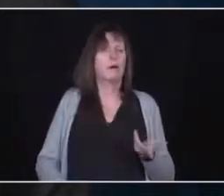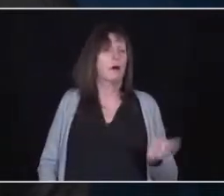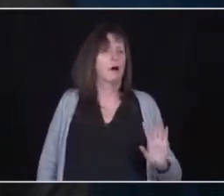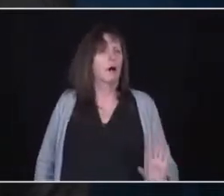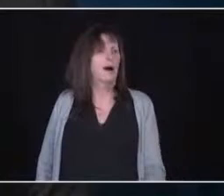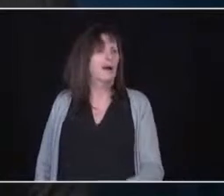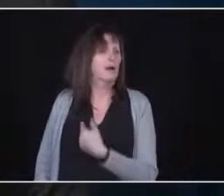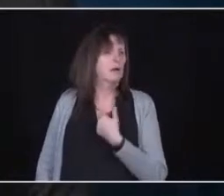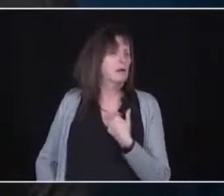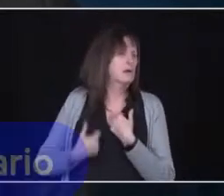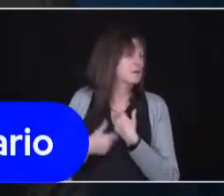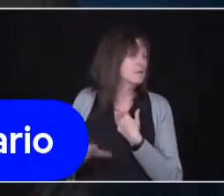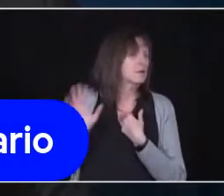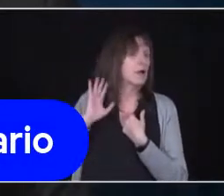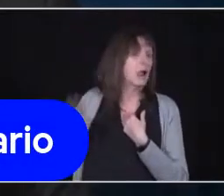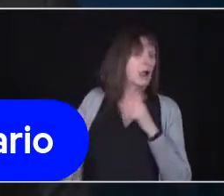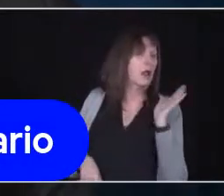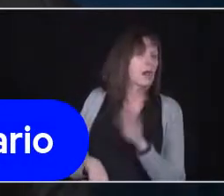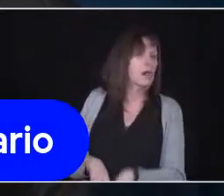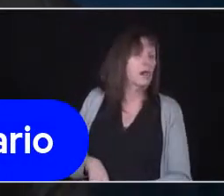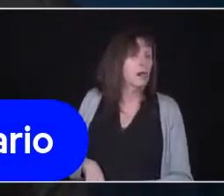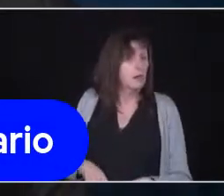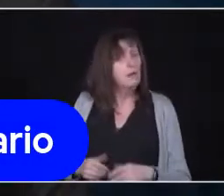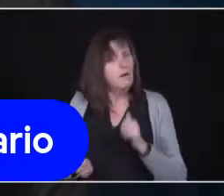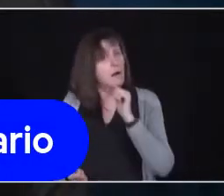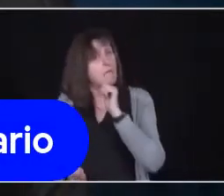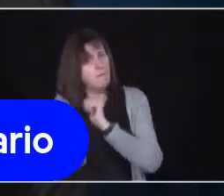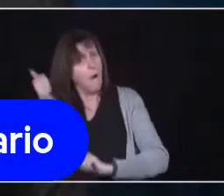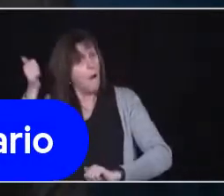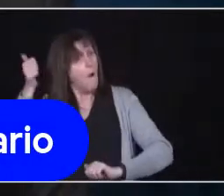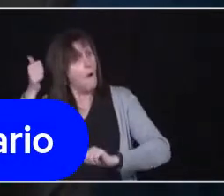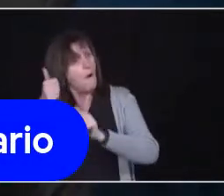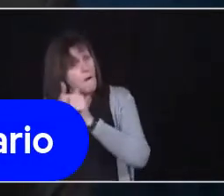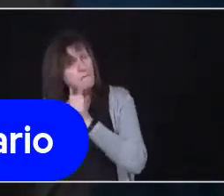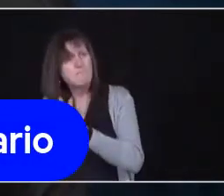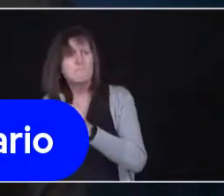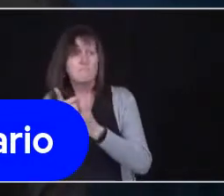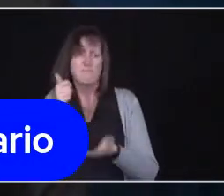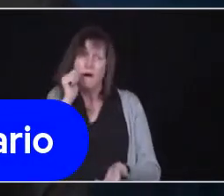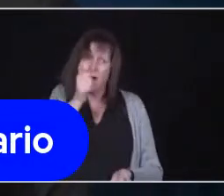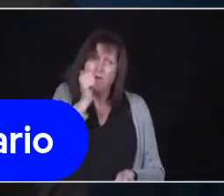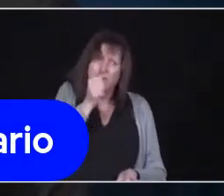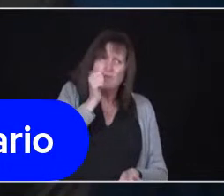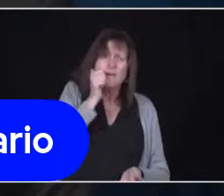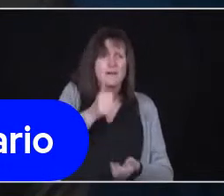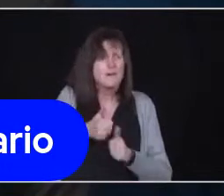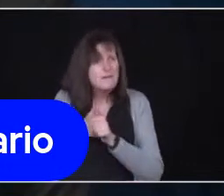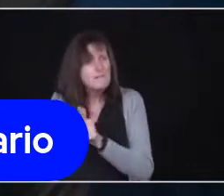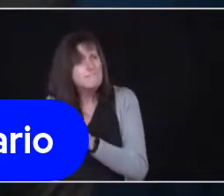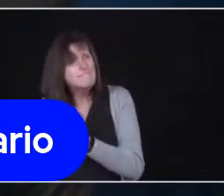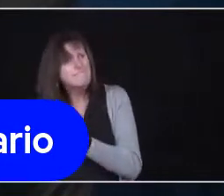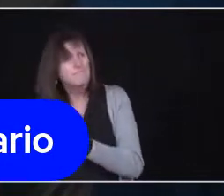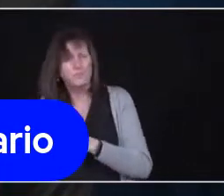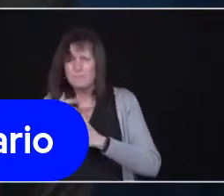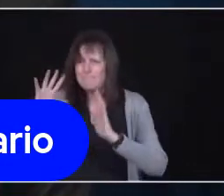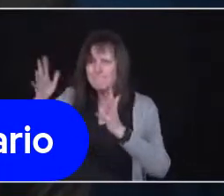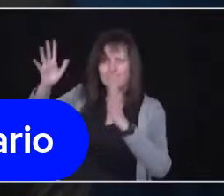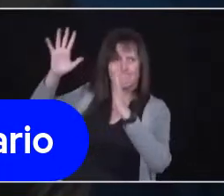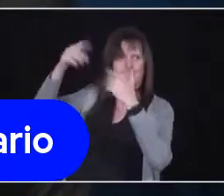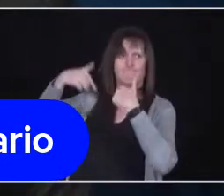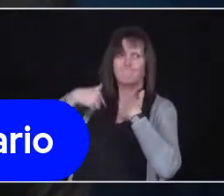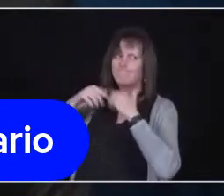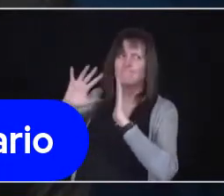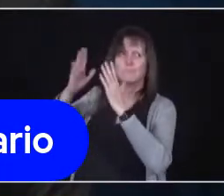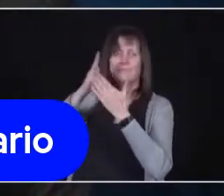a large part of our population who are doing the right thing every day, day in and day out. And I applaud them for that. Those who have started to let